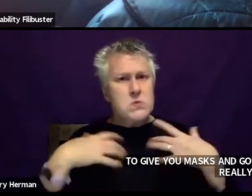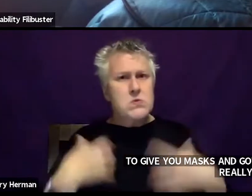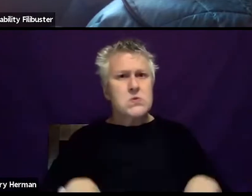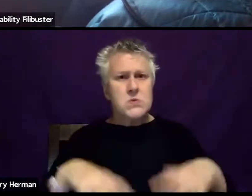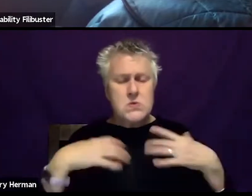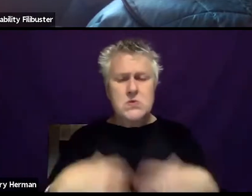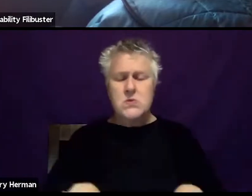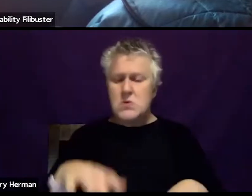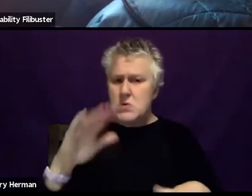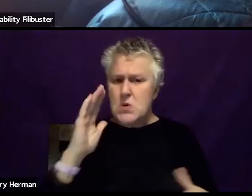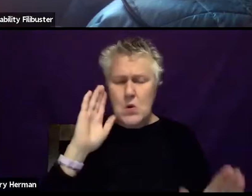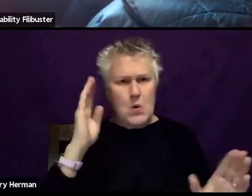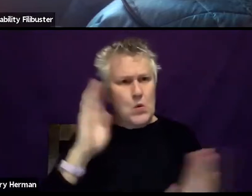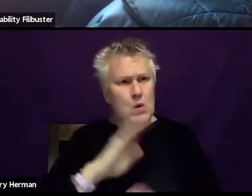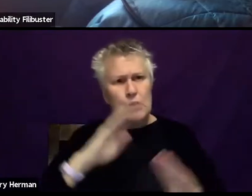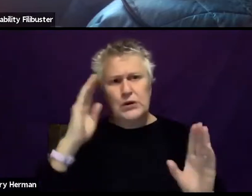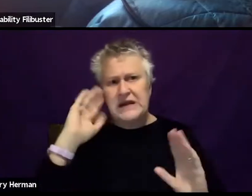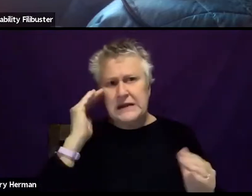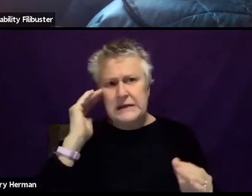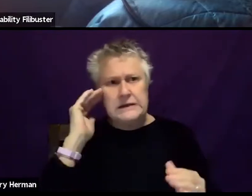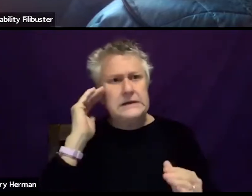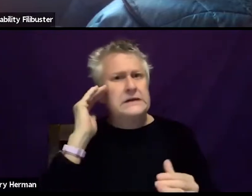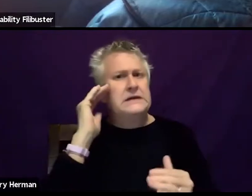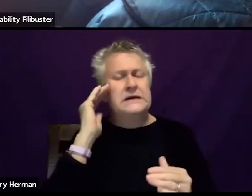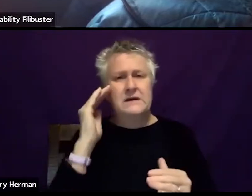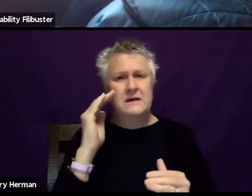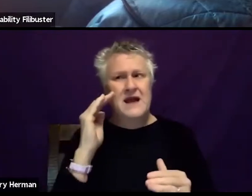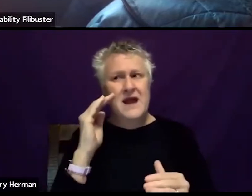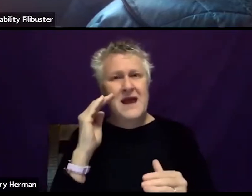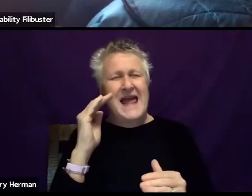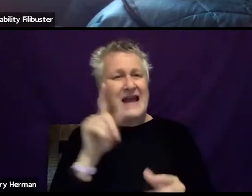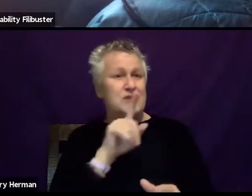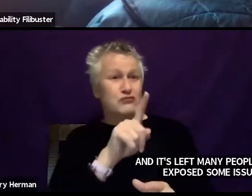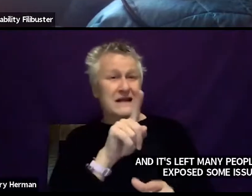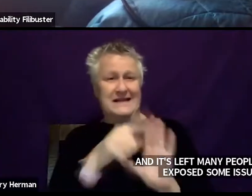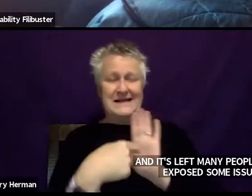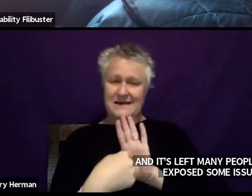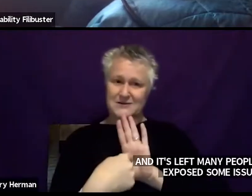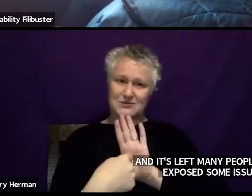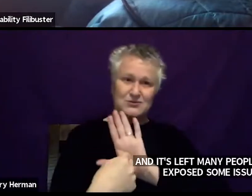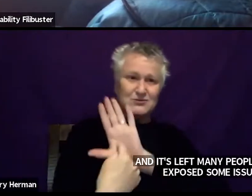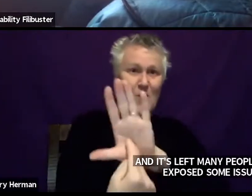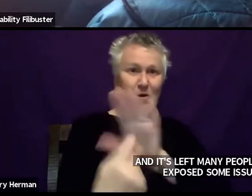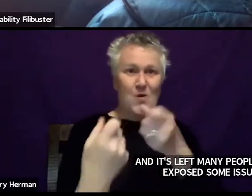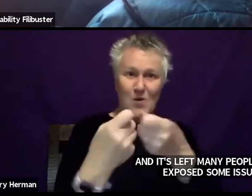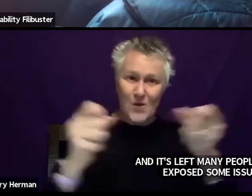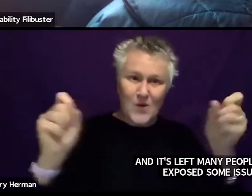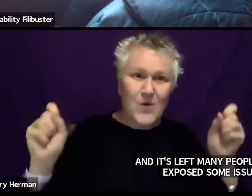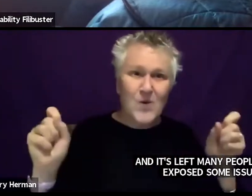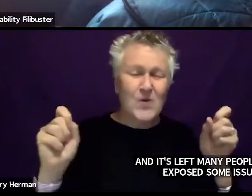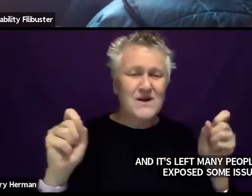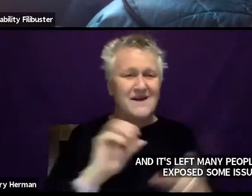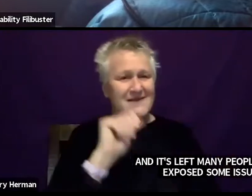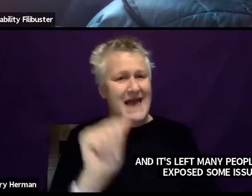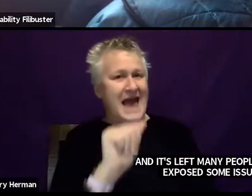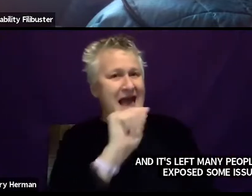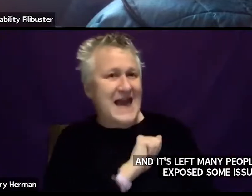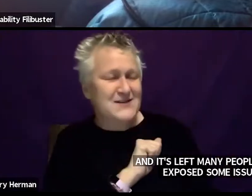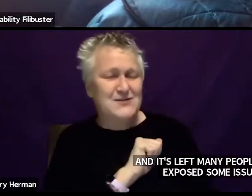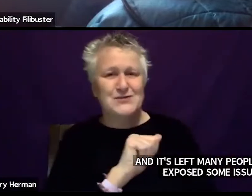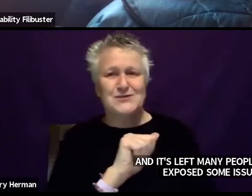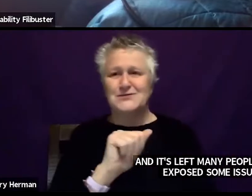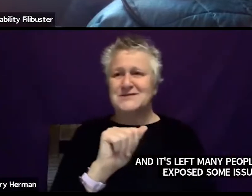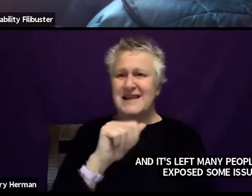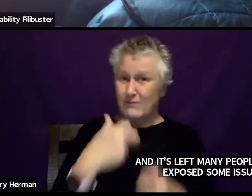some issues that we always knew were there, and how those attitudes, which, you know, the minute a